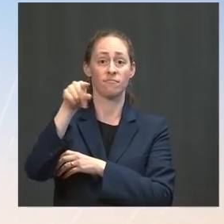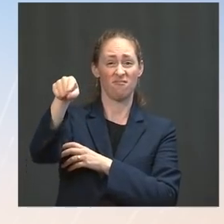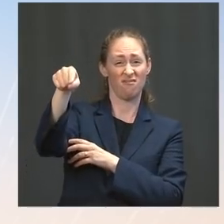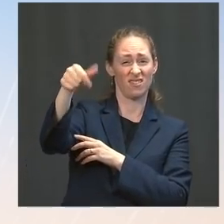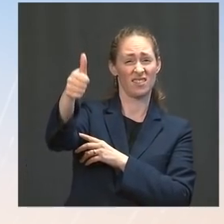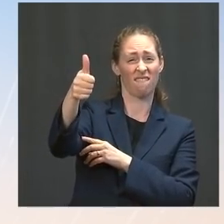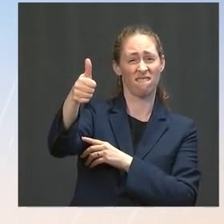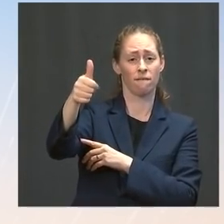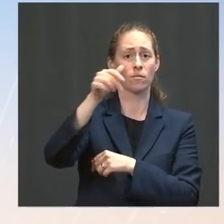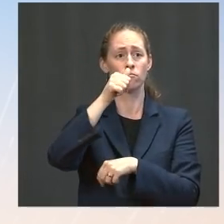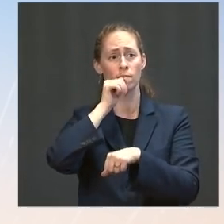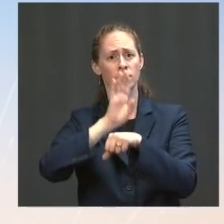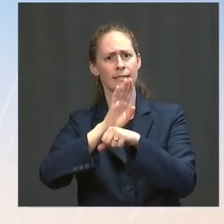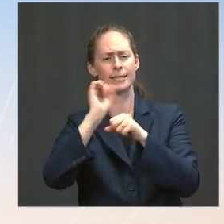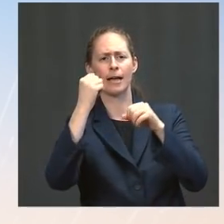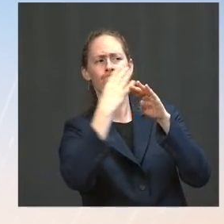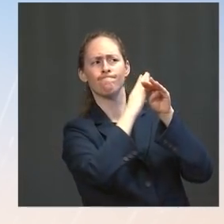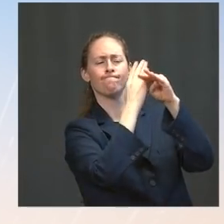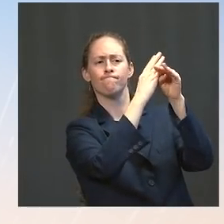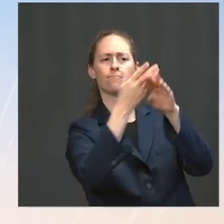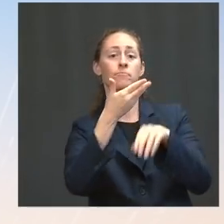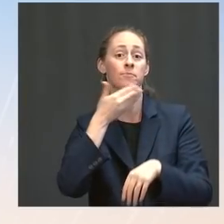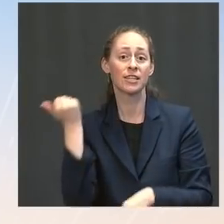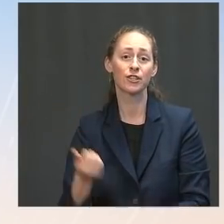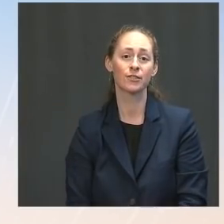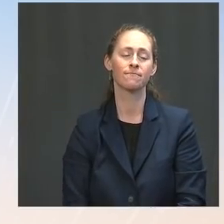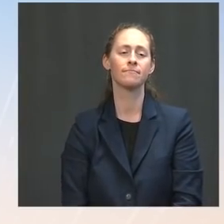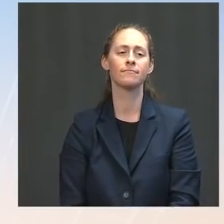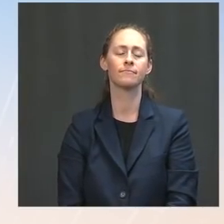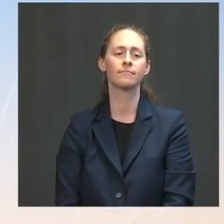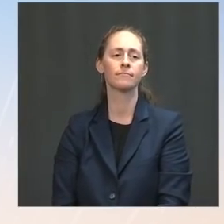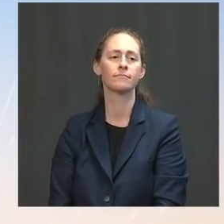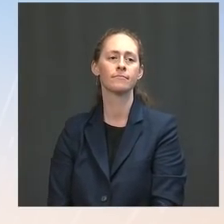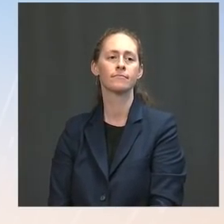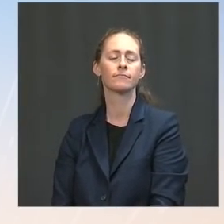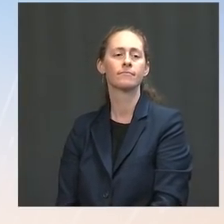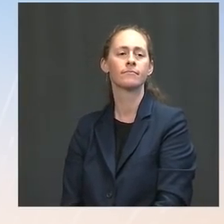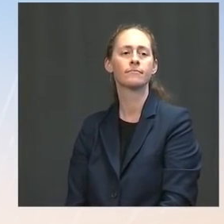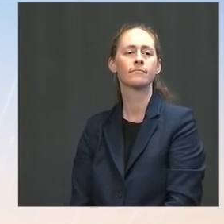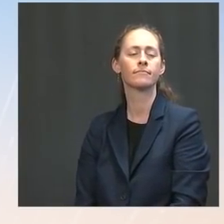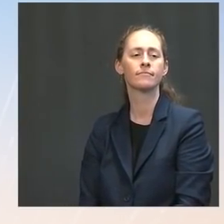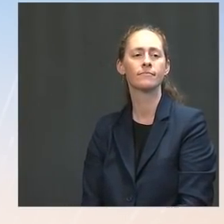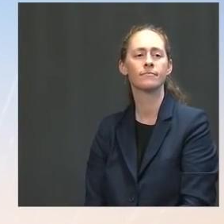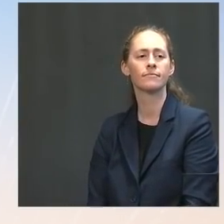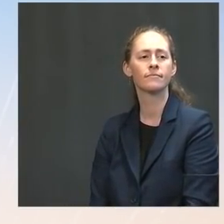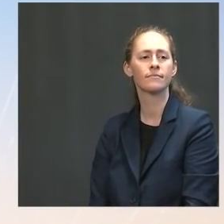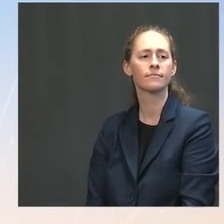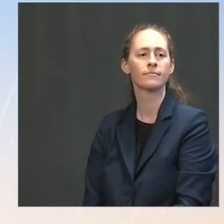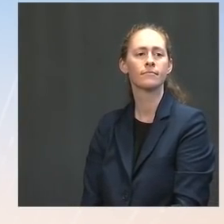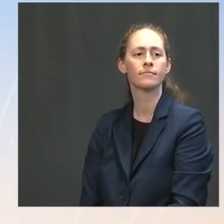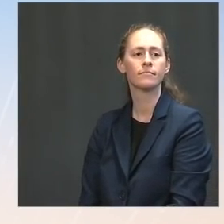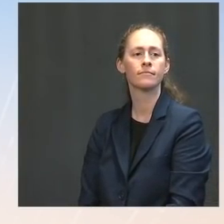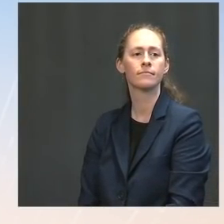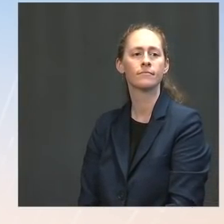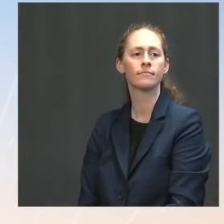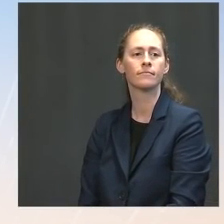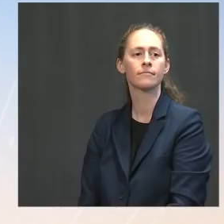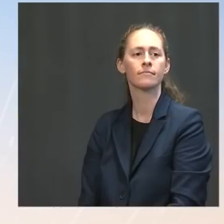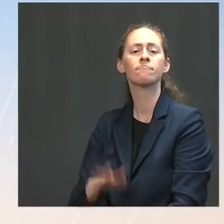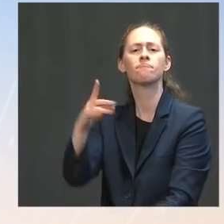So, does that all add up to refugee camps in these transit centers across the